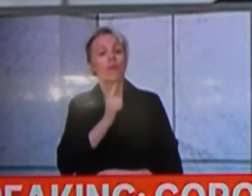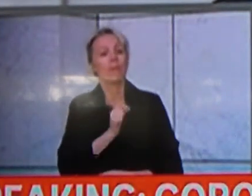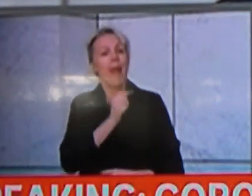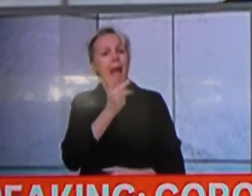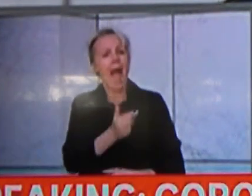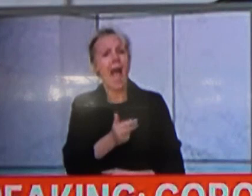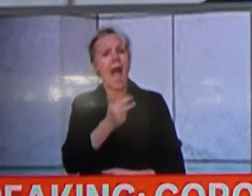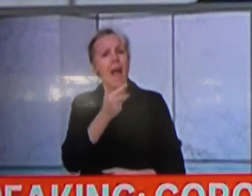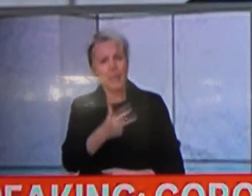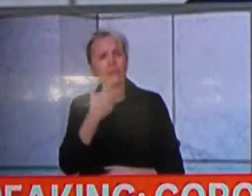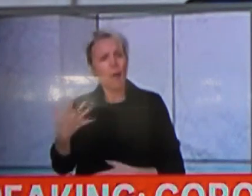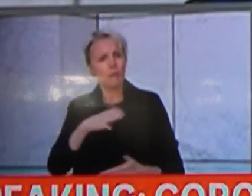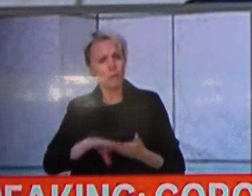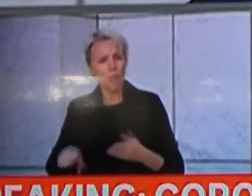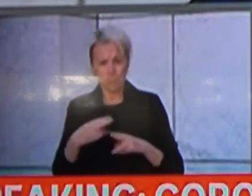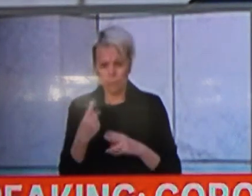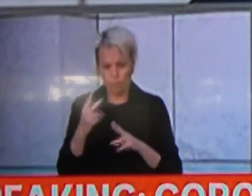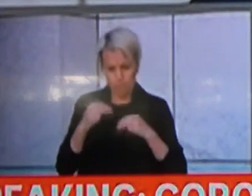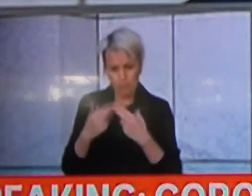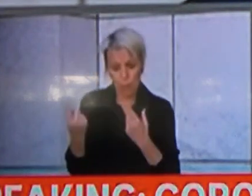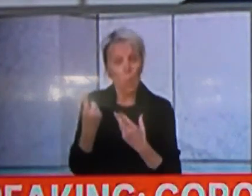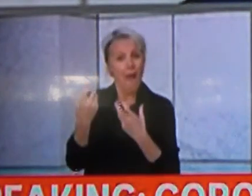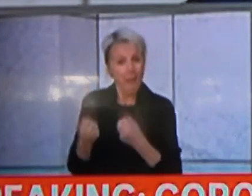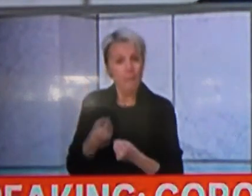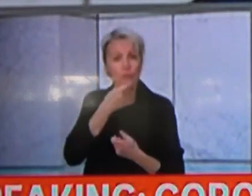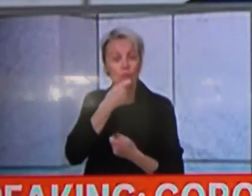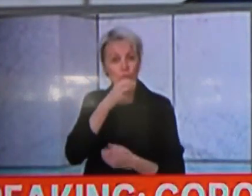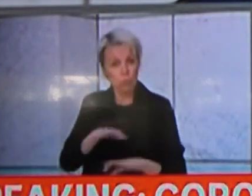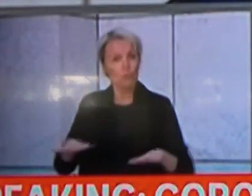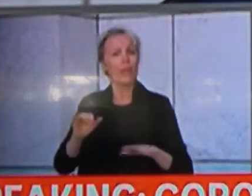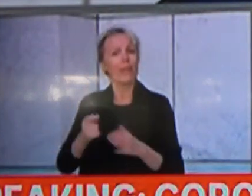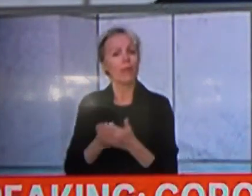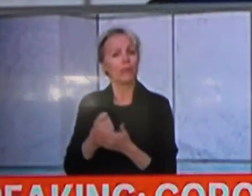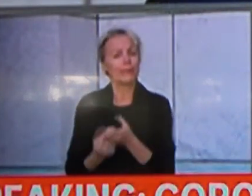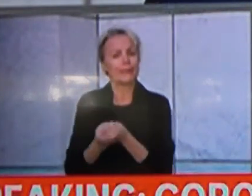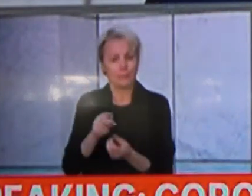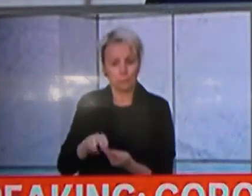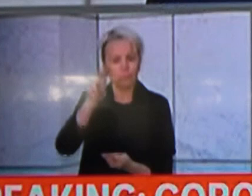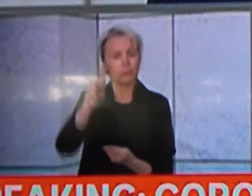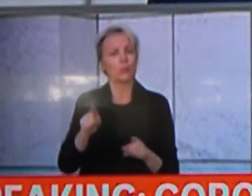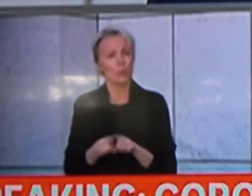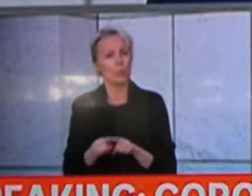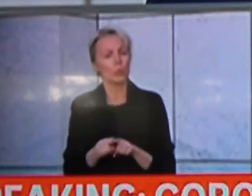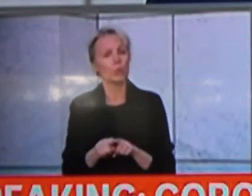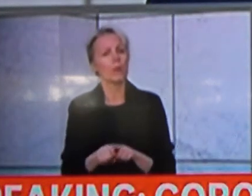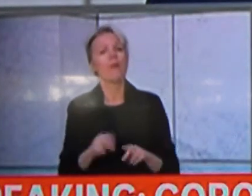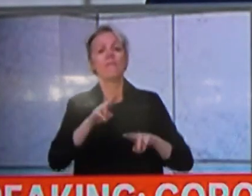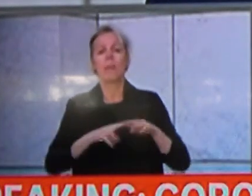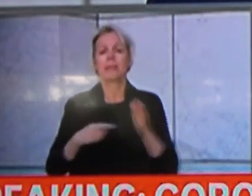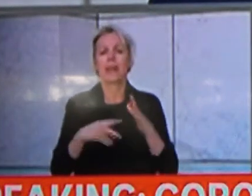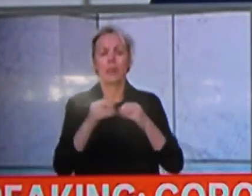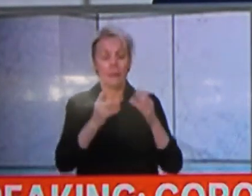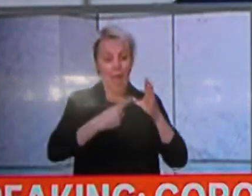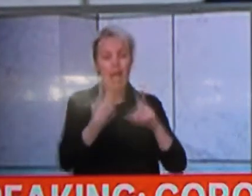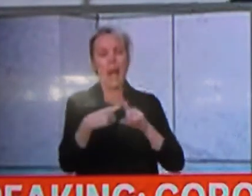$185.36 per fortnight for families with 3 or more children. There's family tax benefits A and B, which can, including